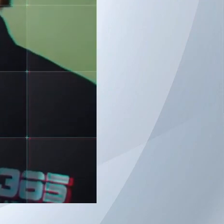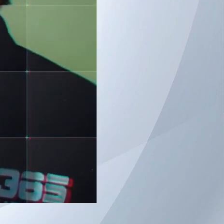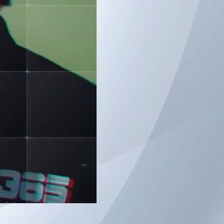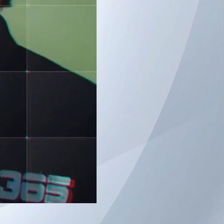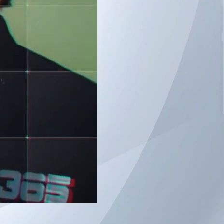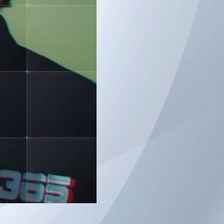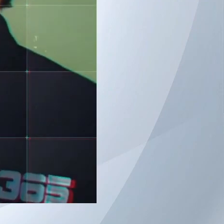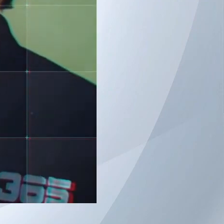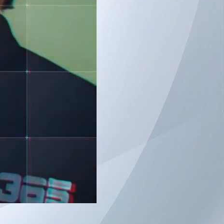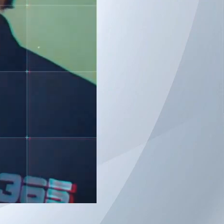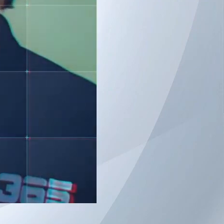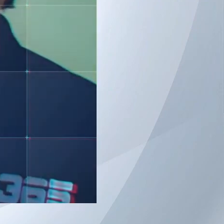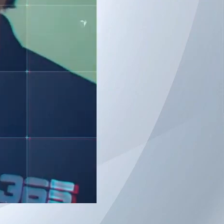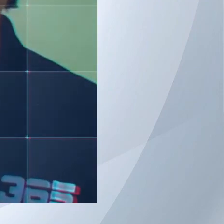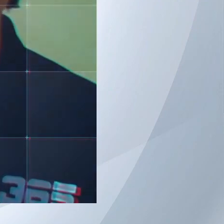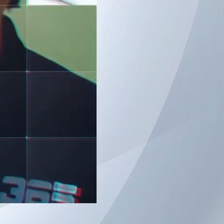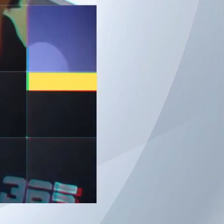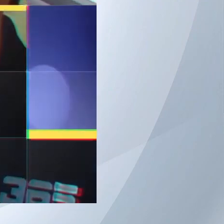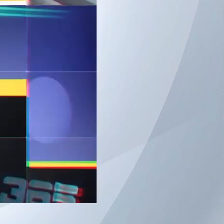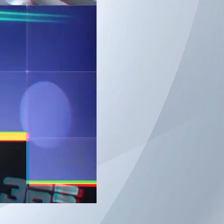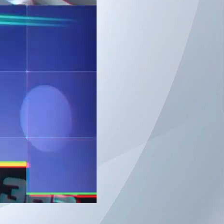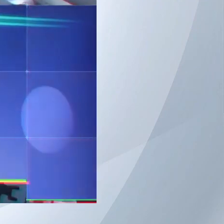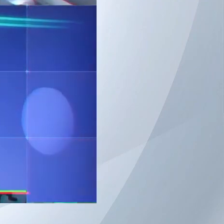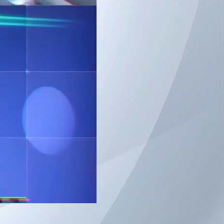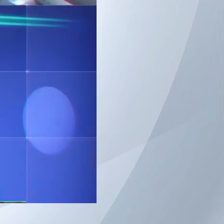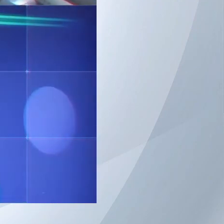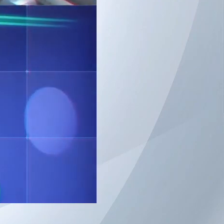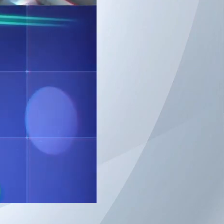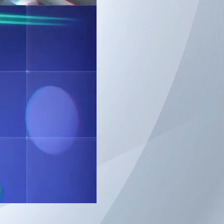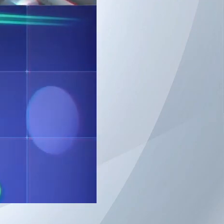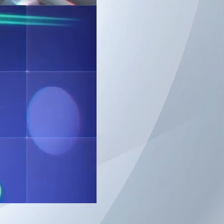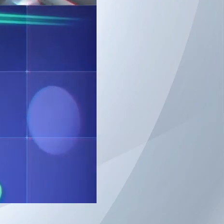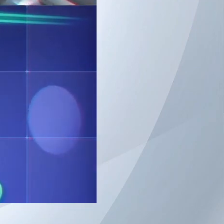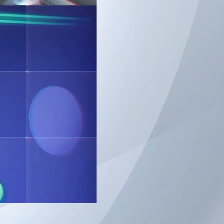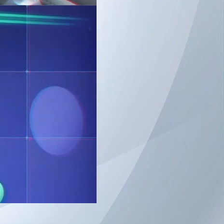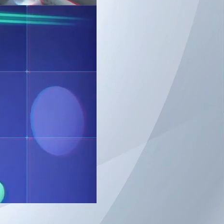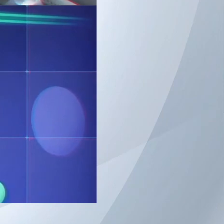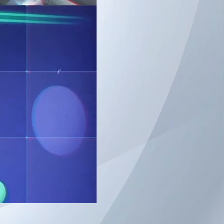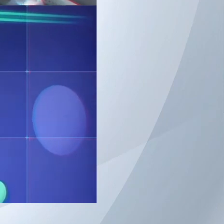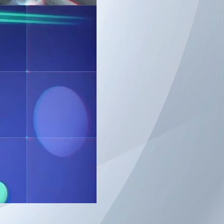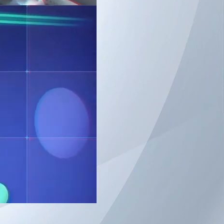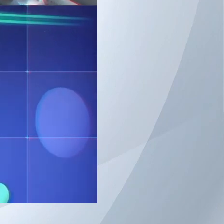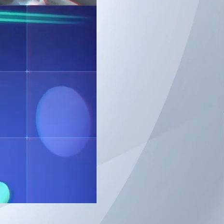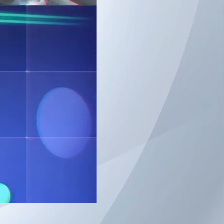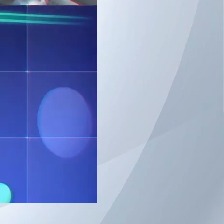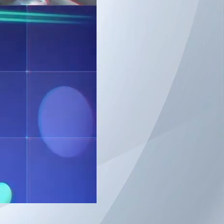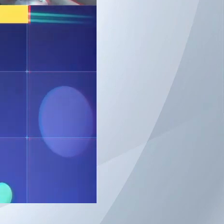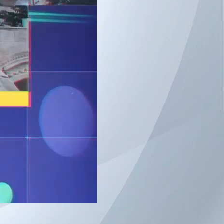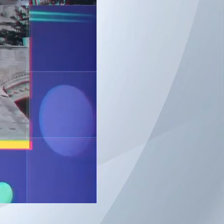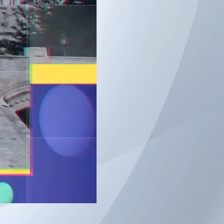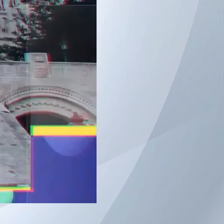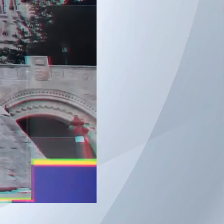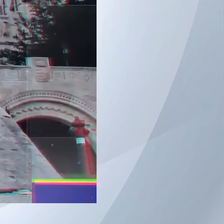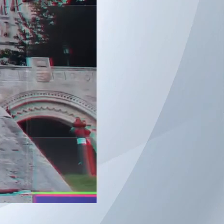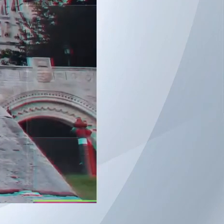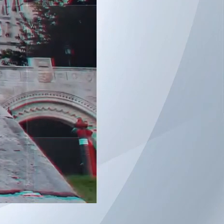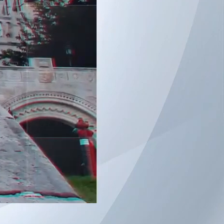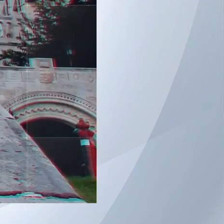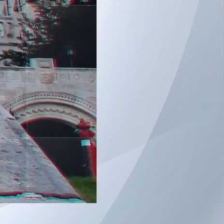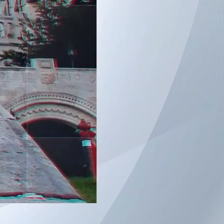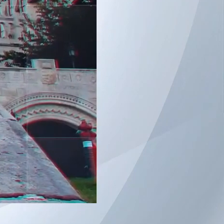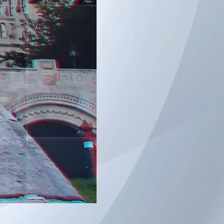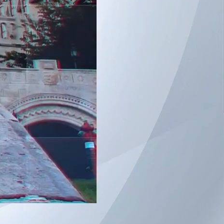Stefano Tempesta, dall'Australia. Hallo, ik ben Albert Schont uit Nederland. Hi, I'm Maarten Goed from the Netherlands.